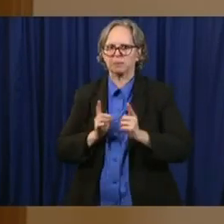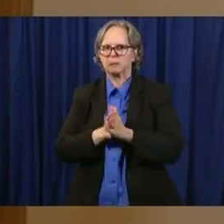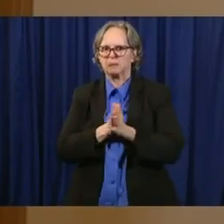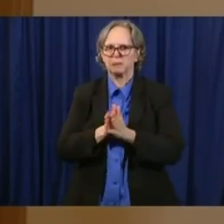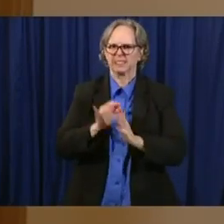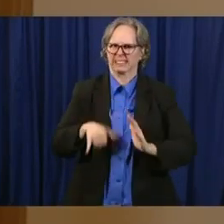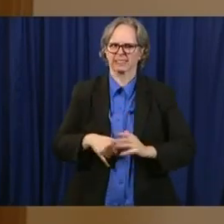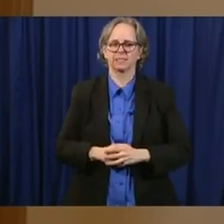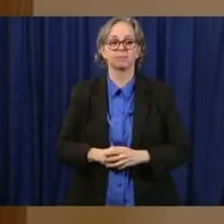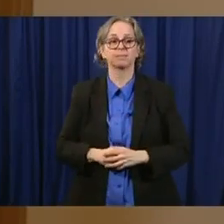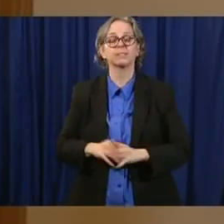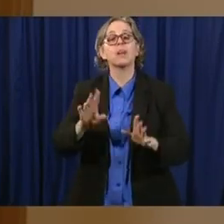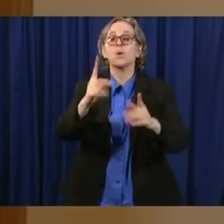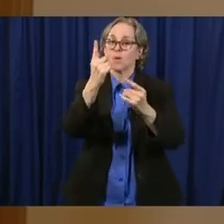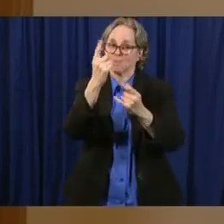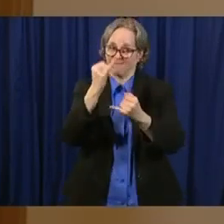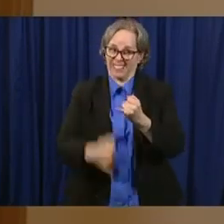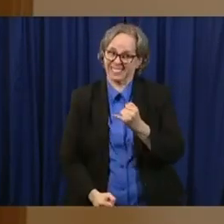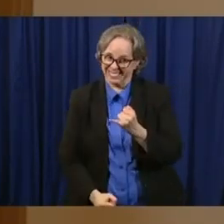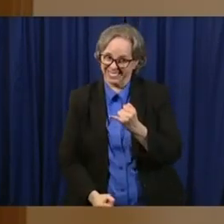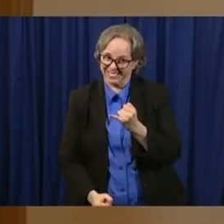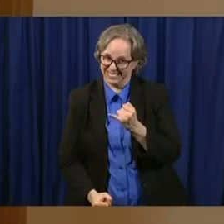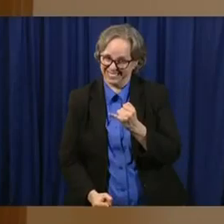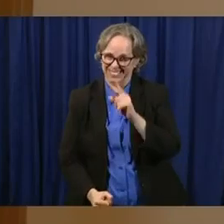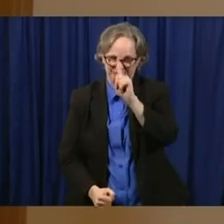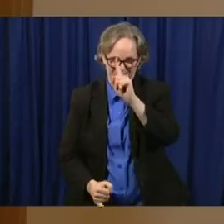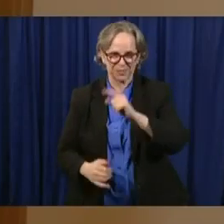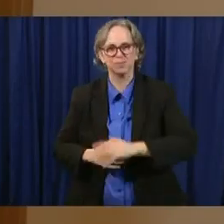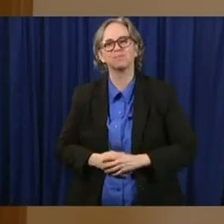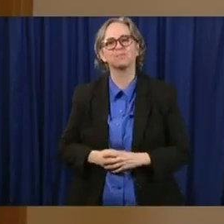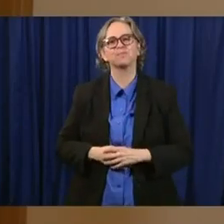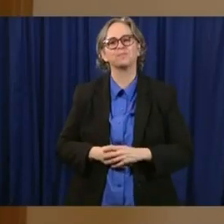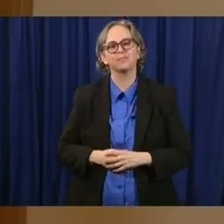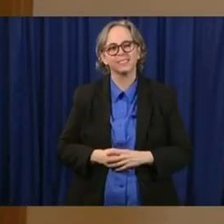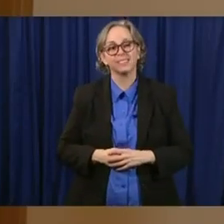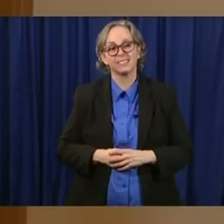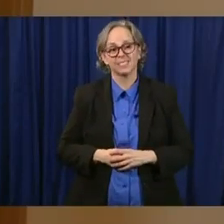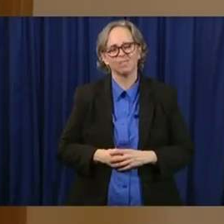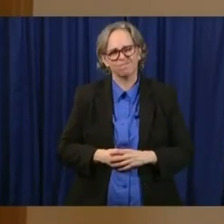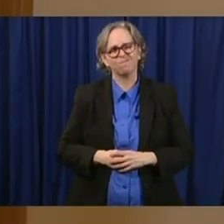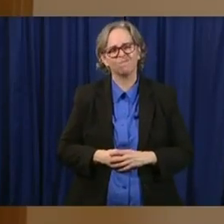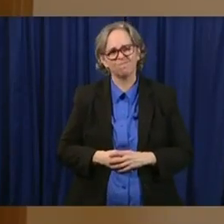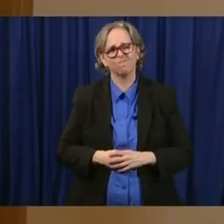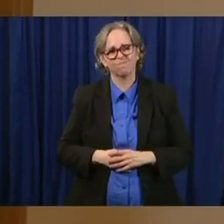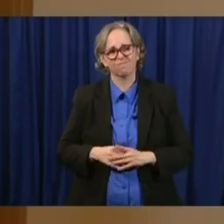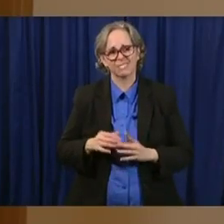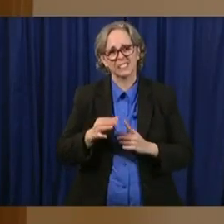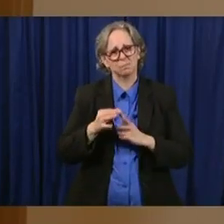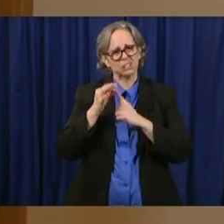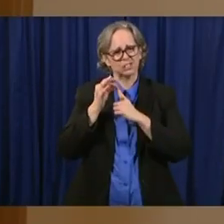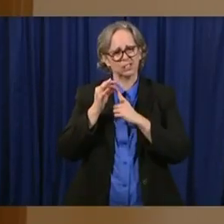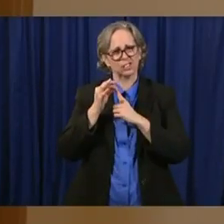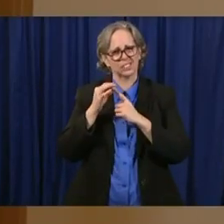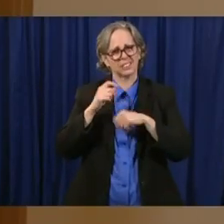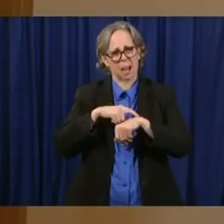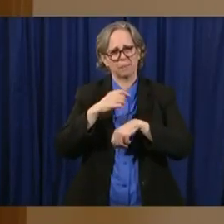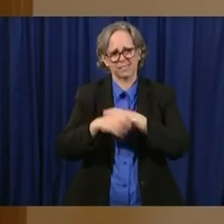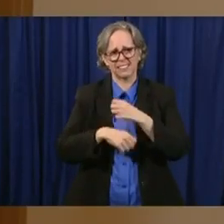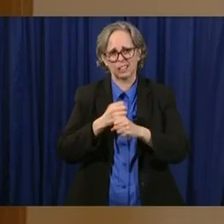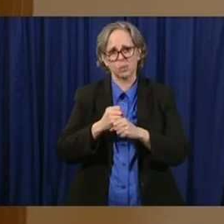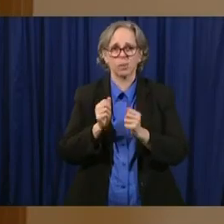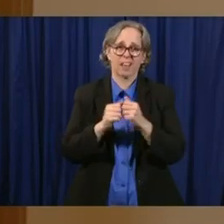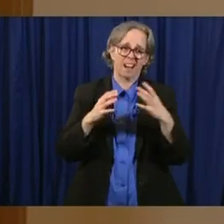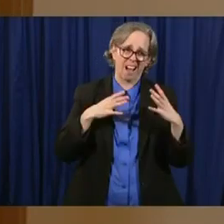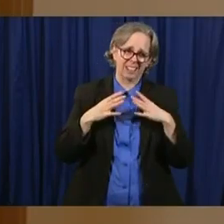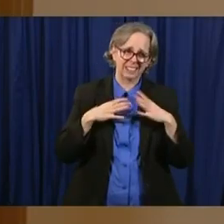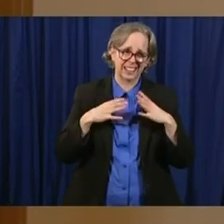thing. This is a very special time of the year, and the holiday and the symbolism